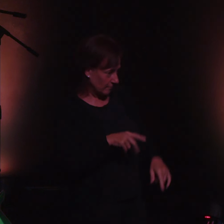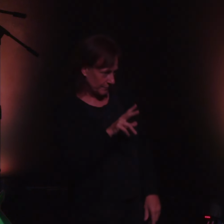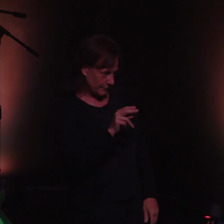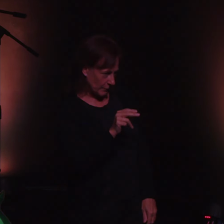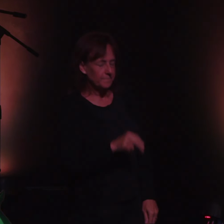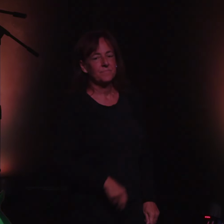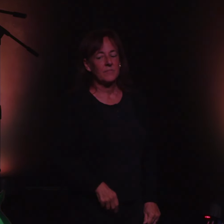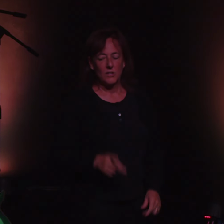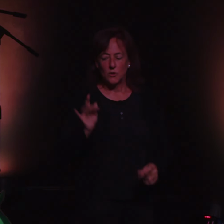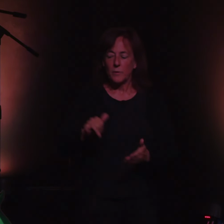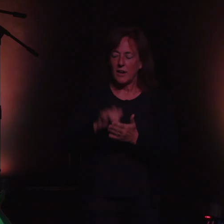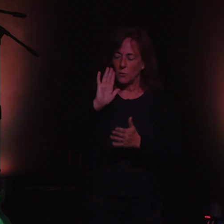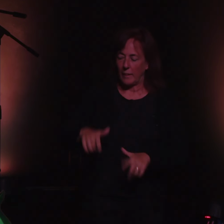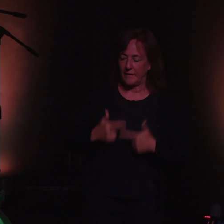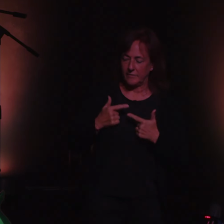"Do this and you'll live."